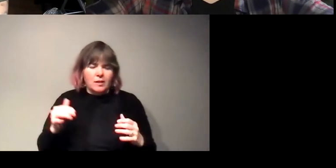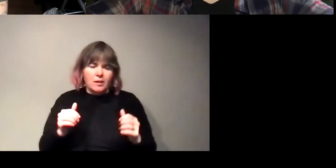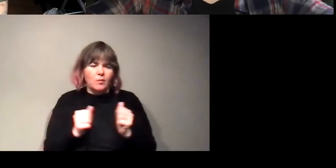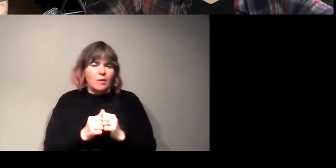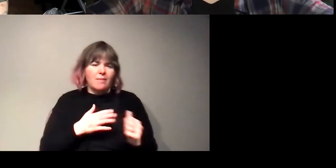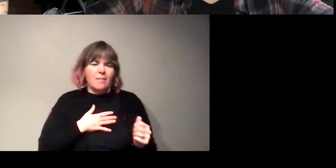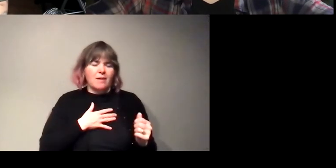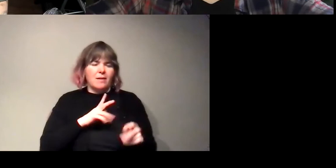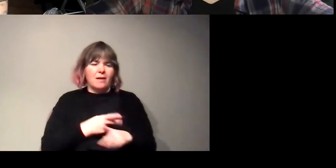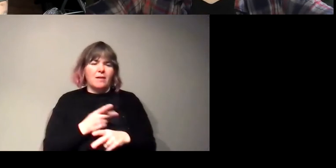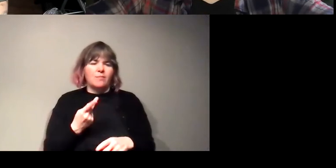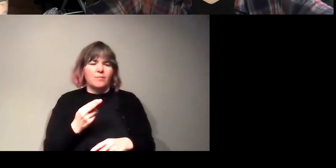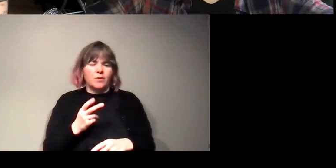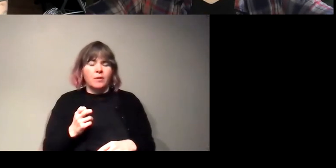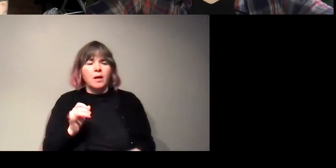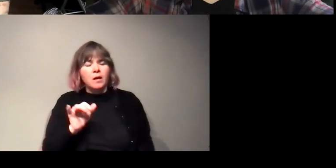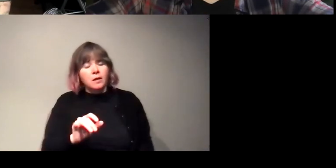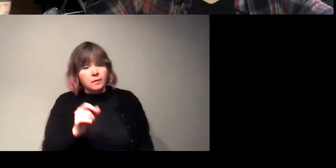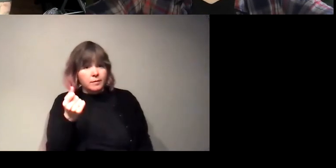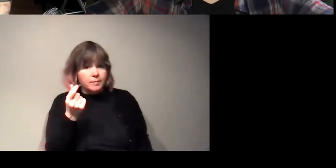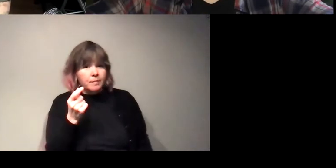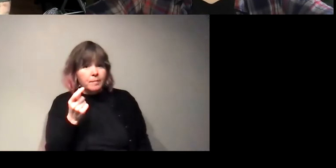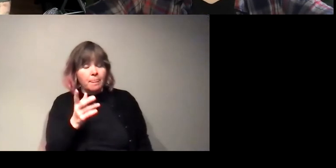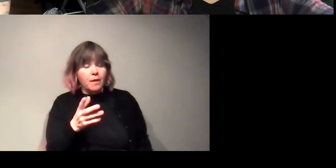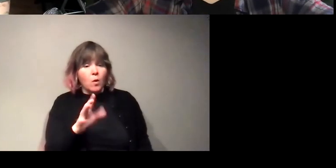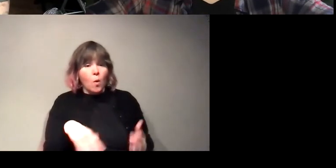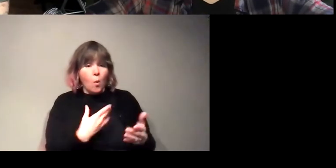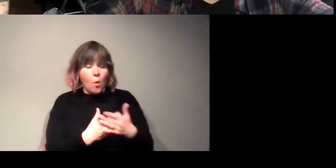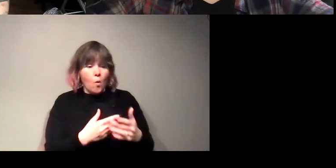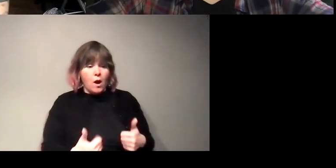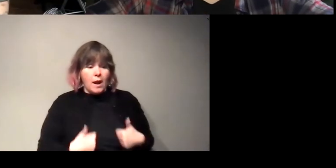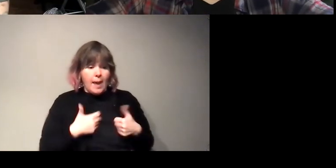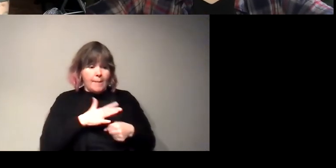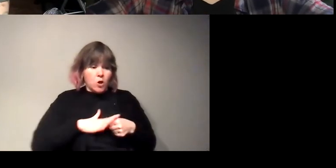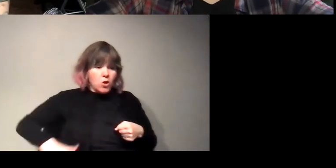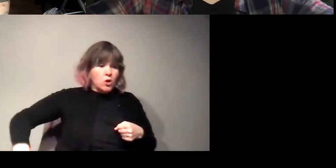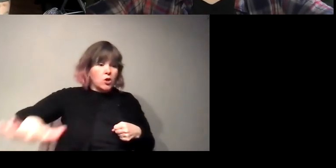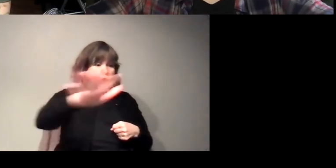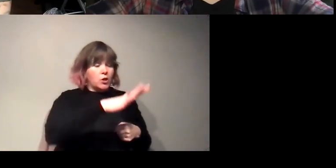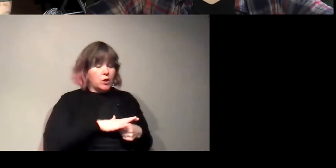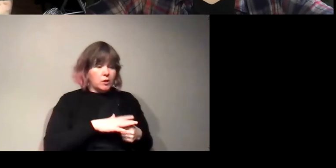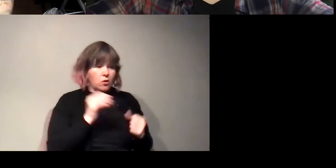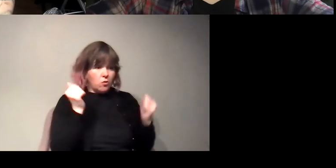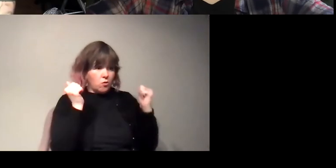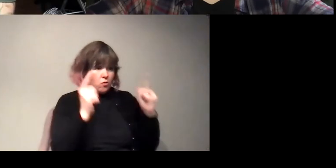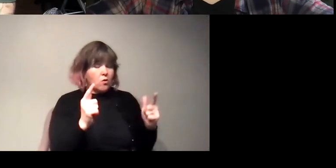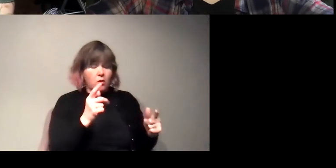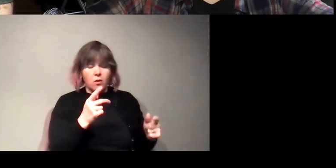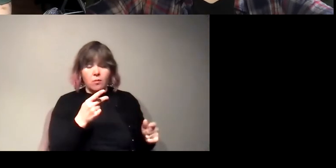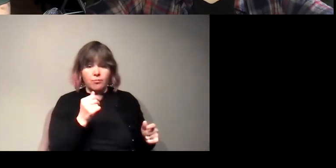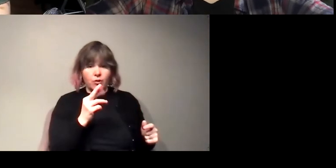But then if you talk about, hey, we could convert an entire neighborhood into having prairie gardens out front. So there's a whole